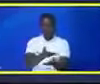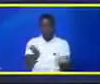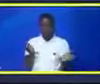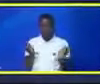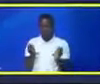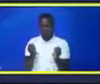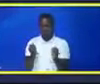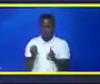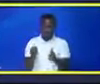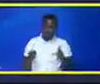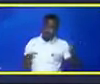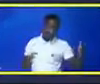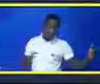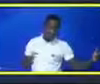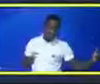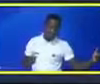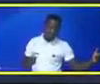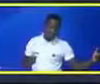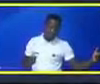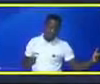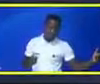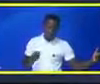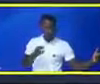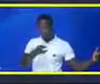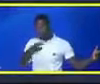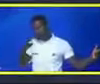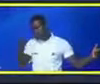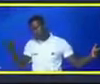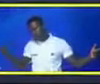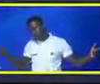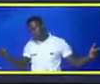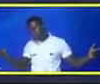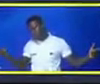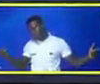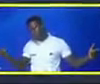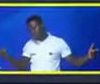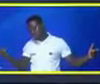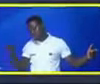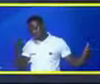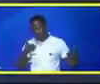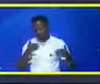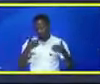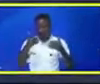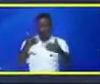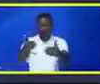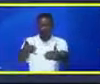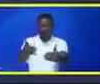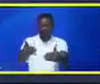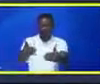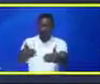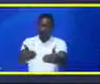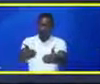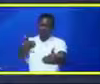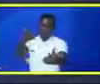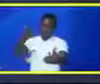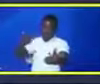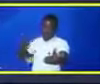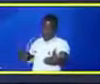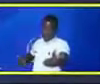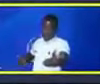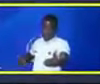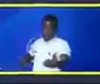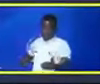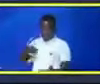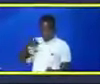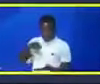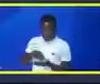to my left and to my right, to the front and to the back, I stand